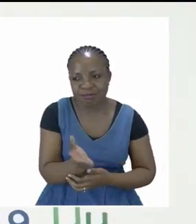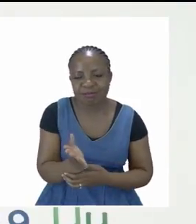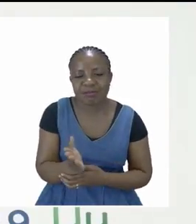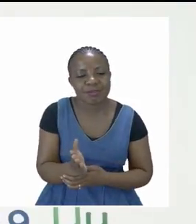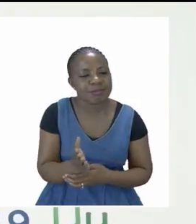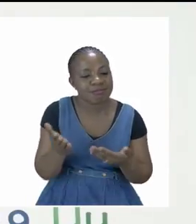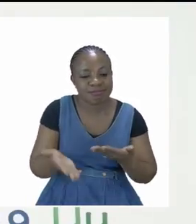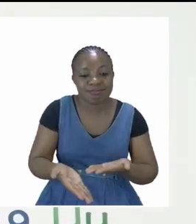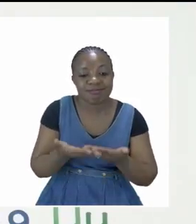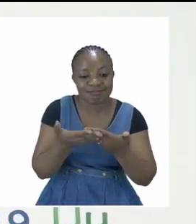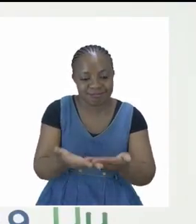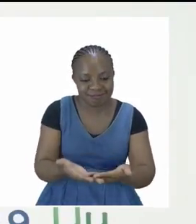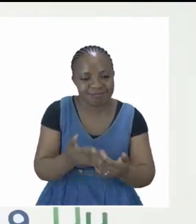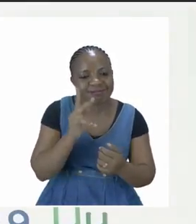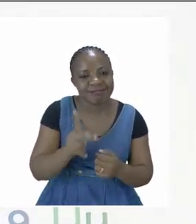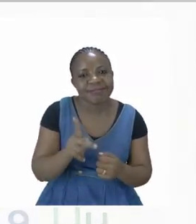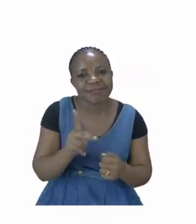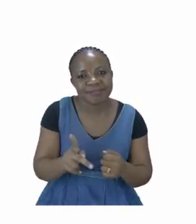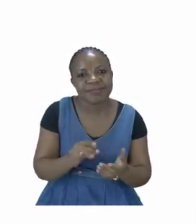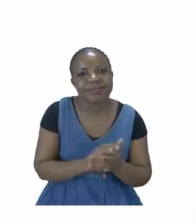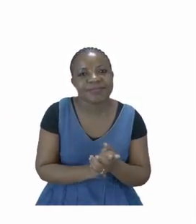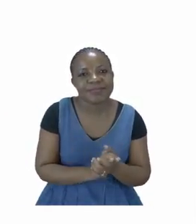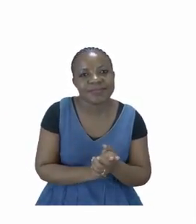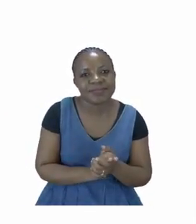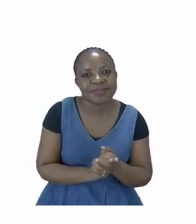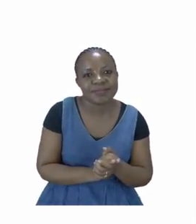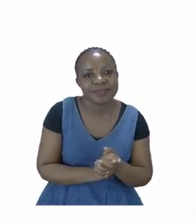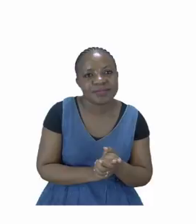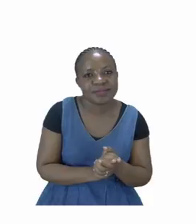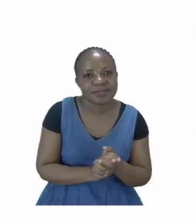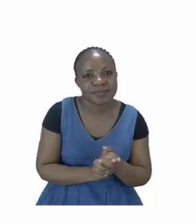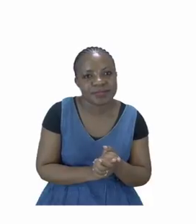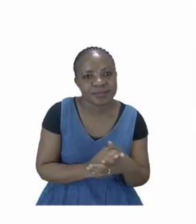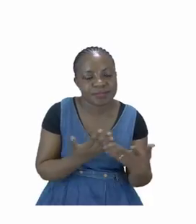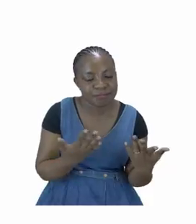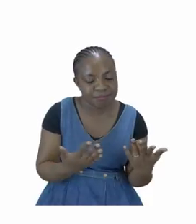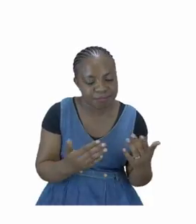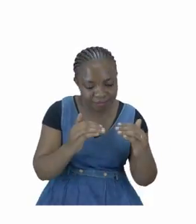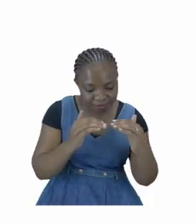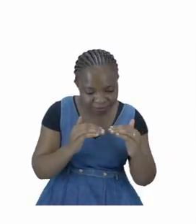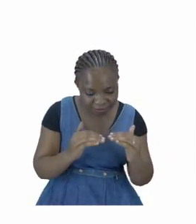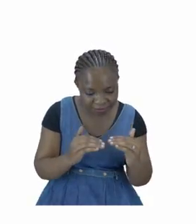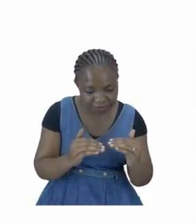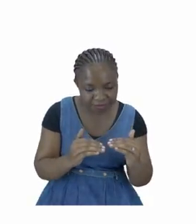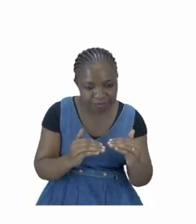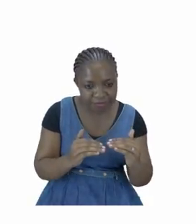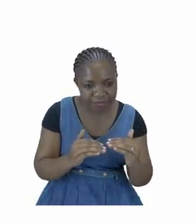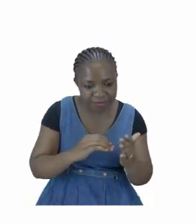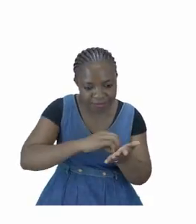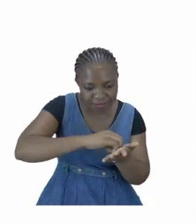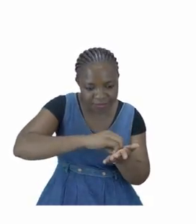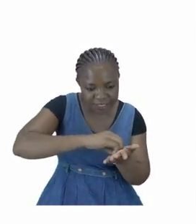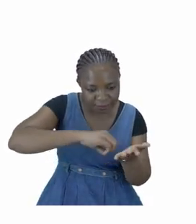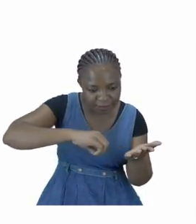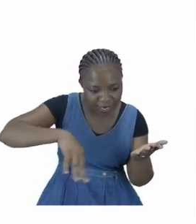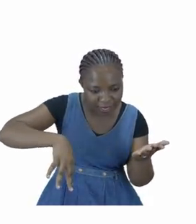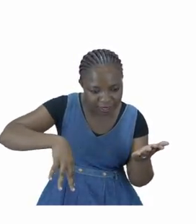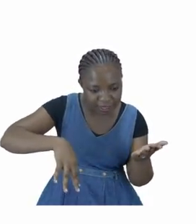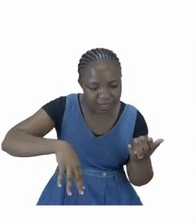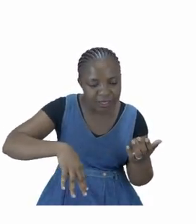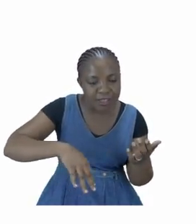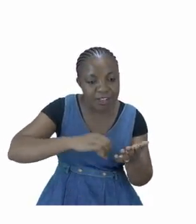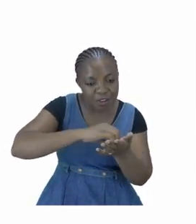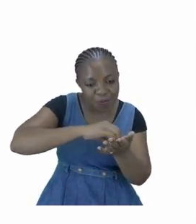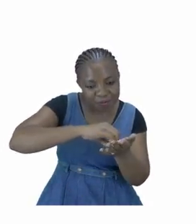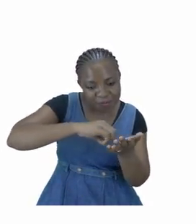one. Let's look at our page. On our page, it's now telling us to subtract,